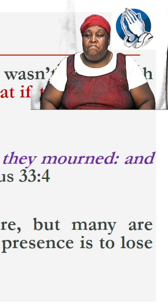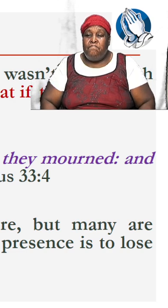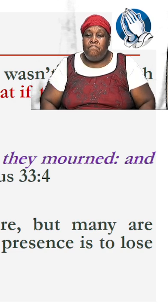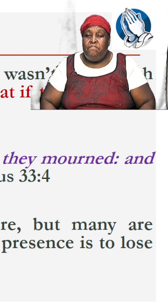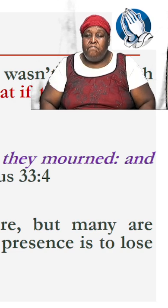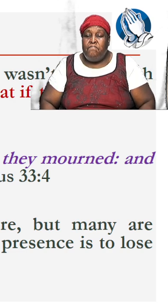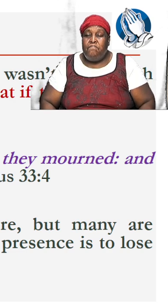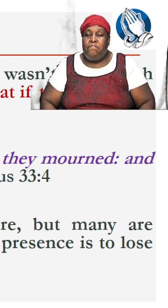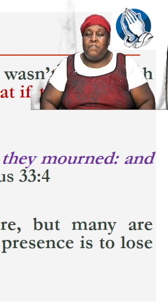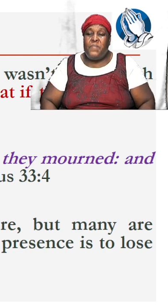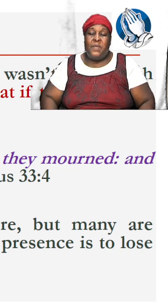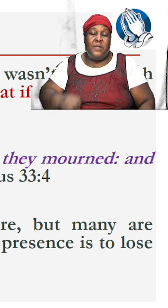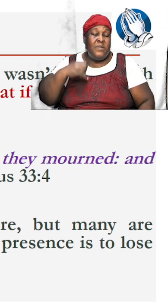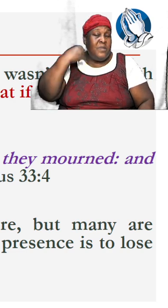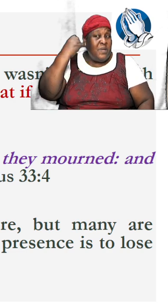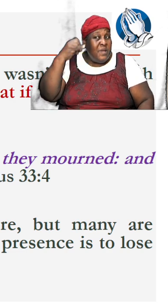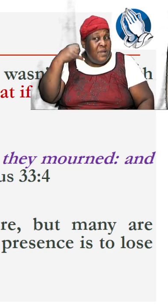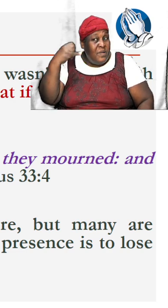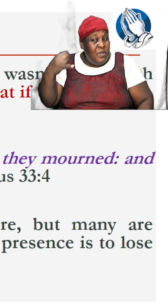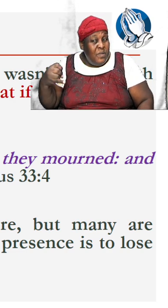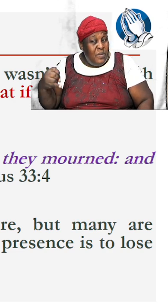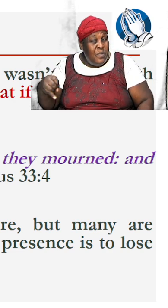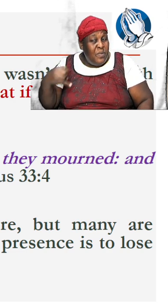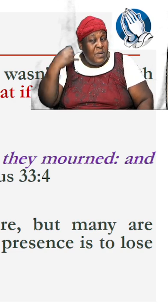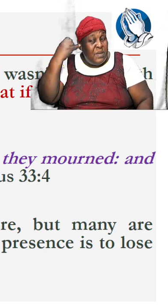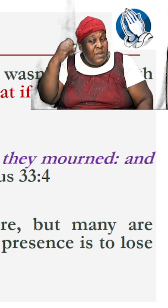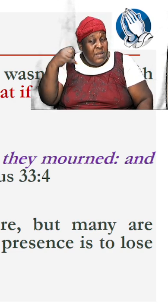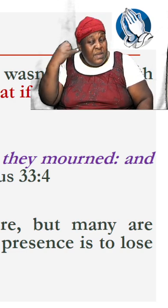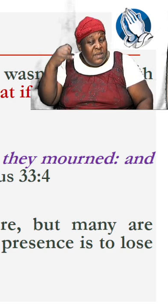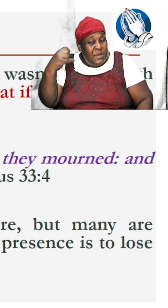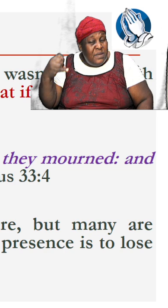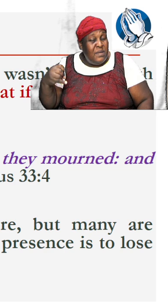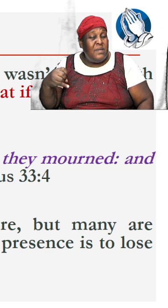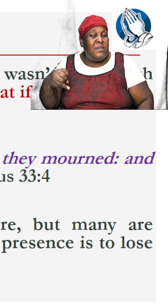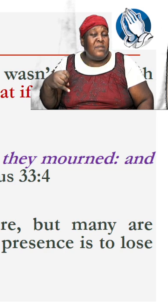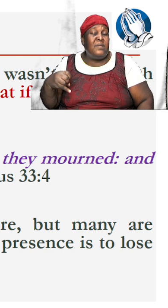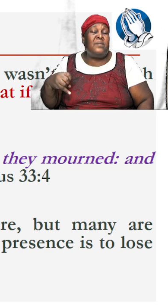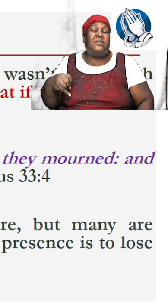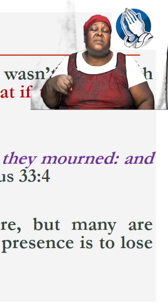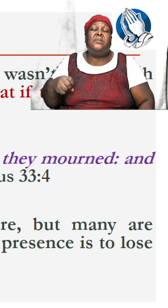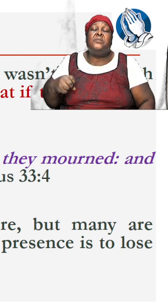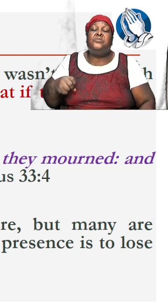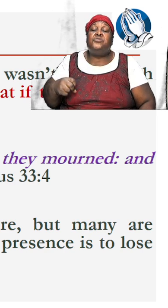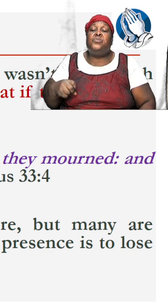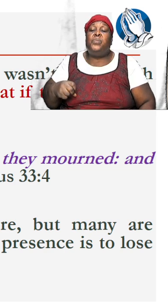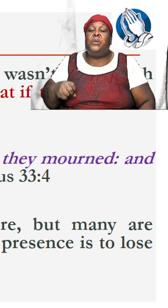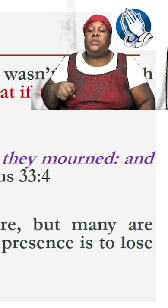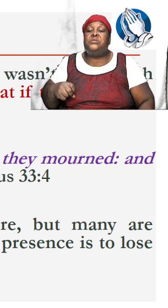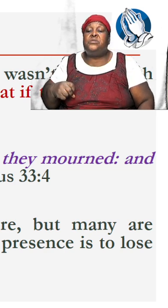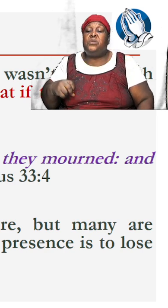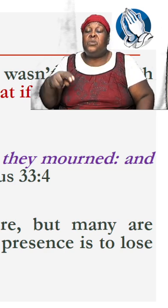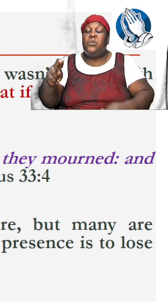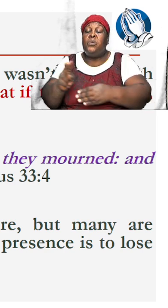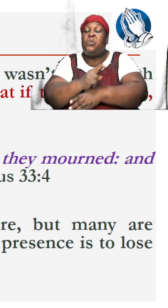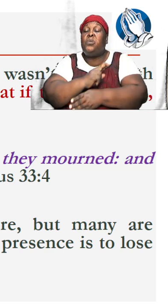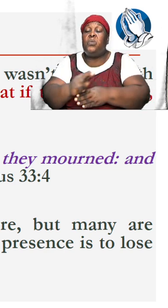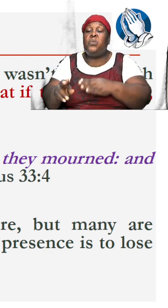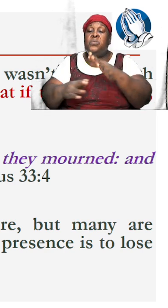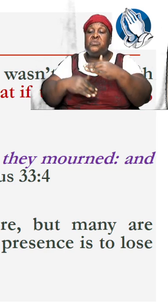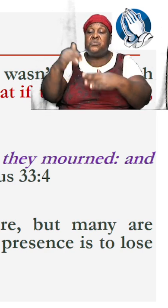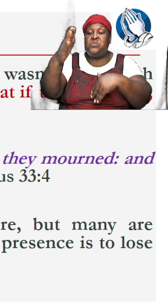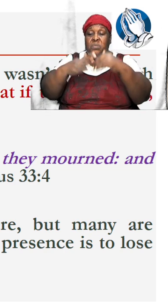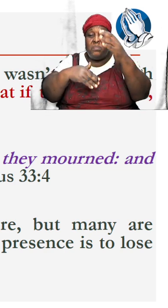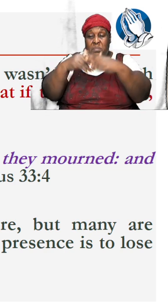it was the ornament that they had, the gold they had and the earrings that they had, that they used to build